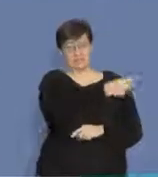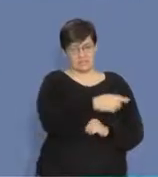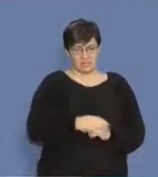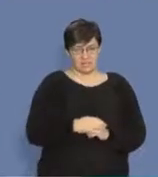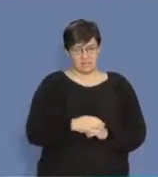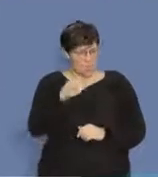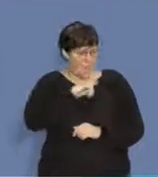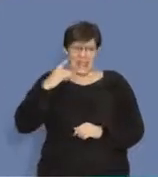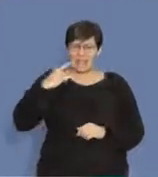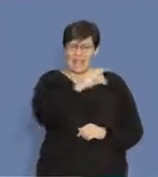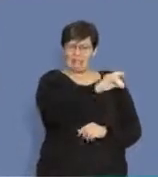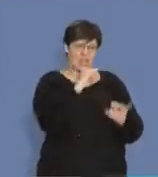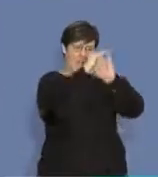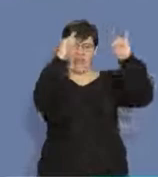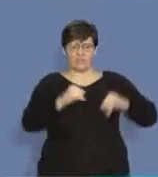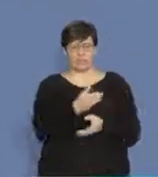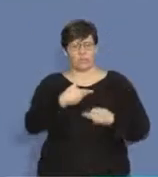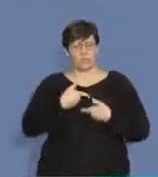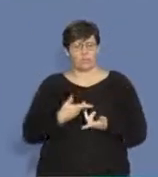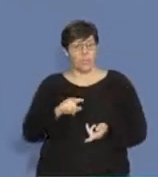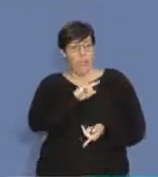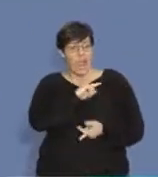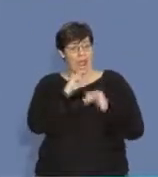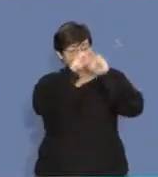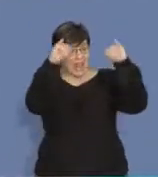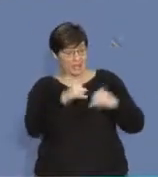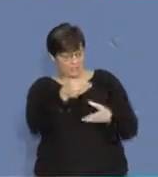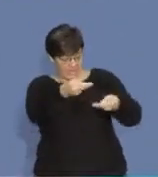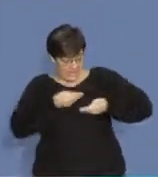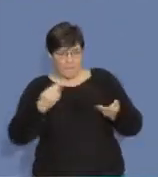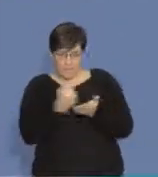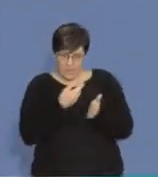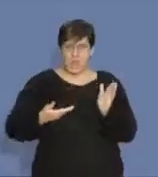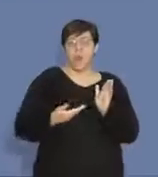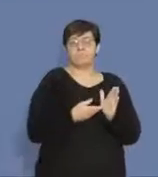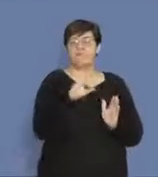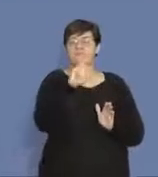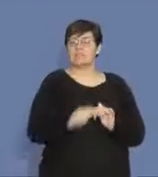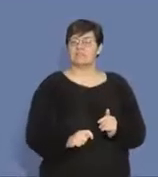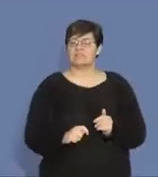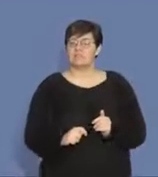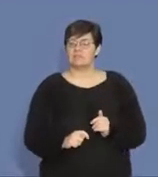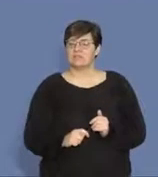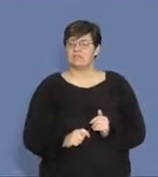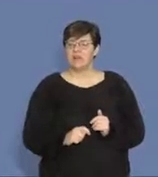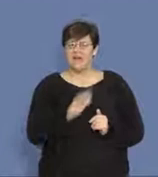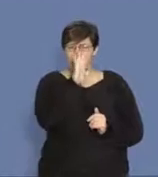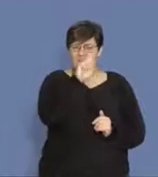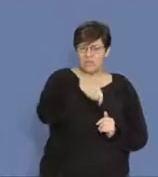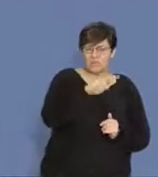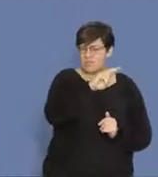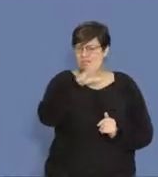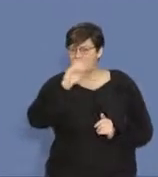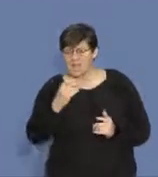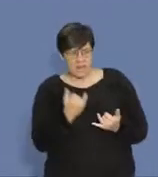can be no other solution. Why would he be offering you goods valued at 5,850 for